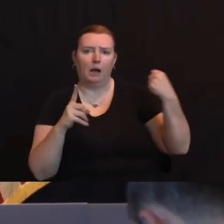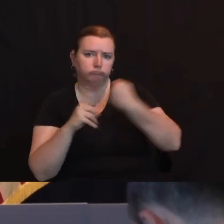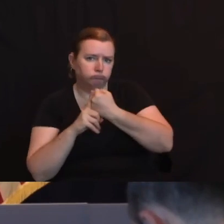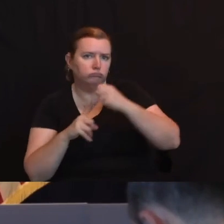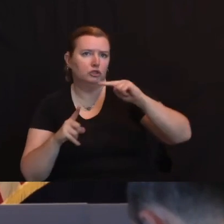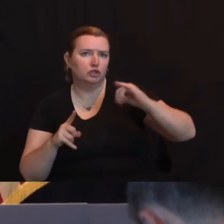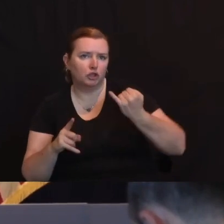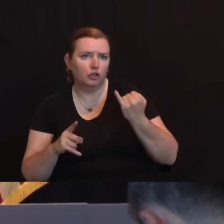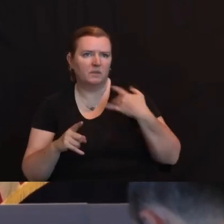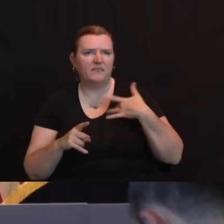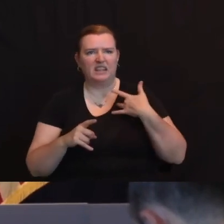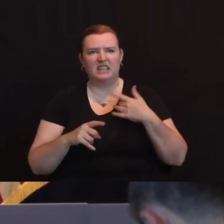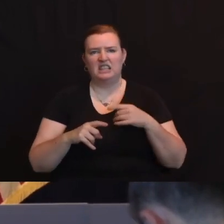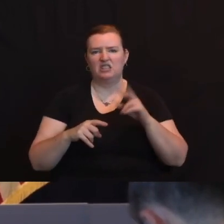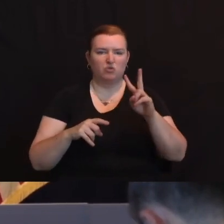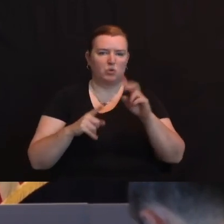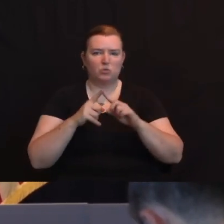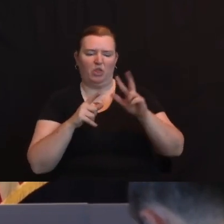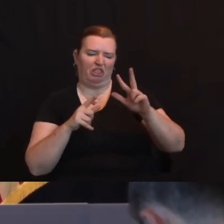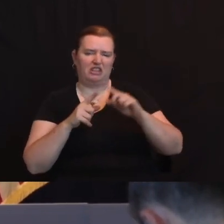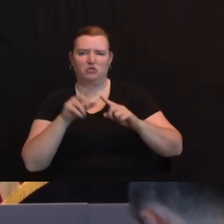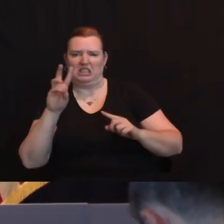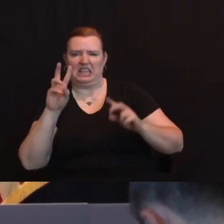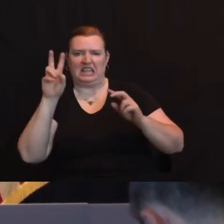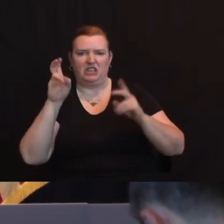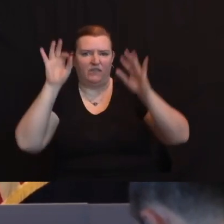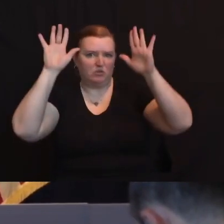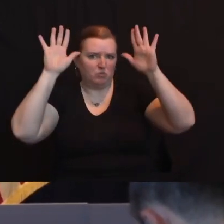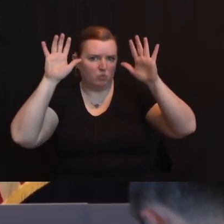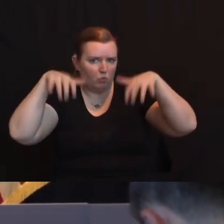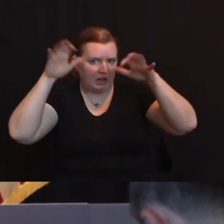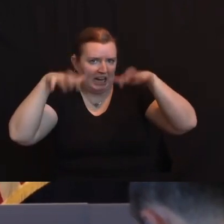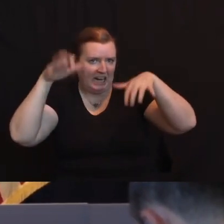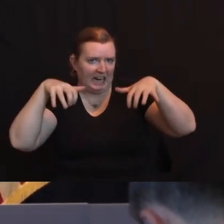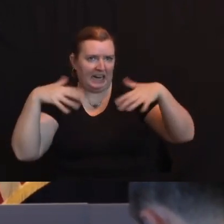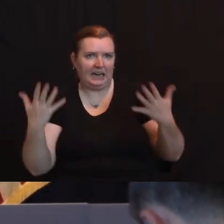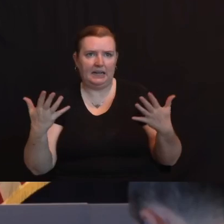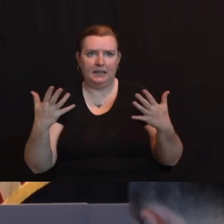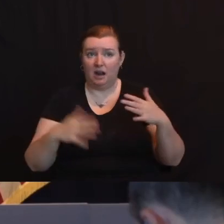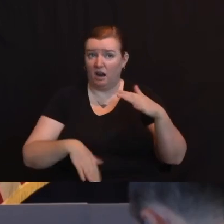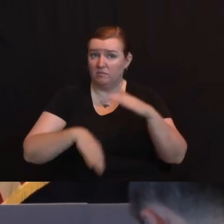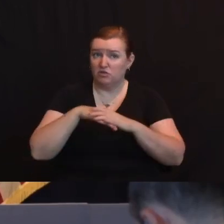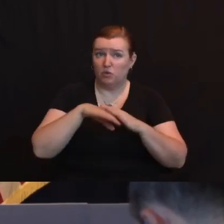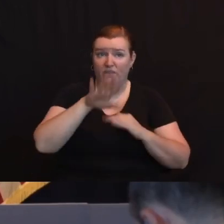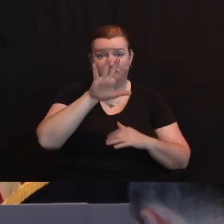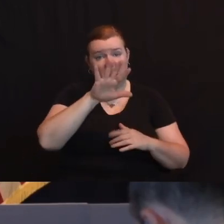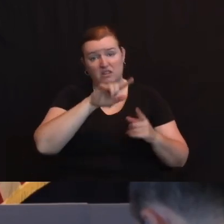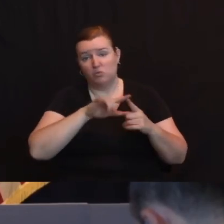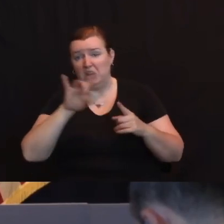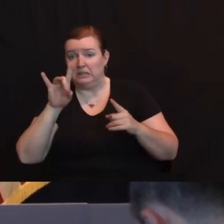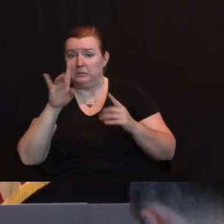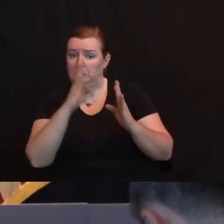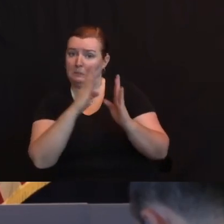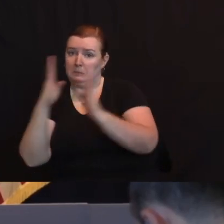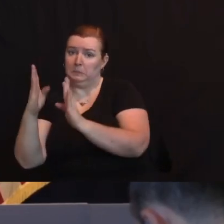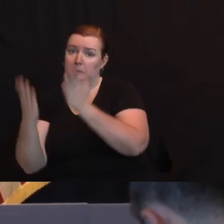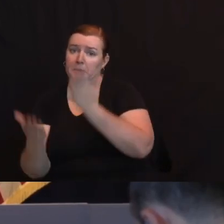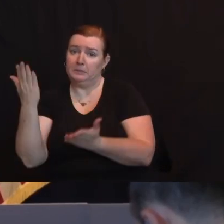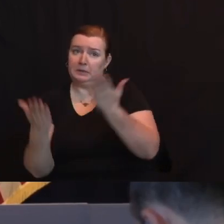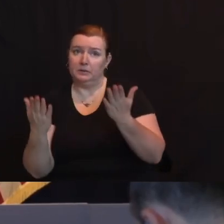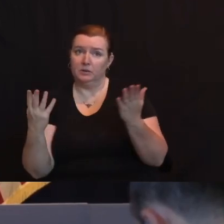rain expected throughout most of the state. There are some bands that may produce 5 to 8, with the highest winds being probably tomorrow afternoon